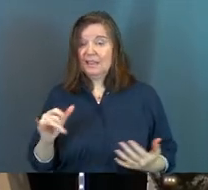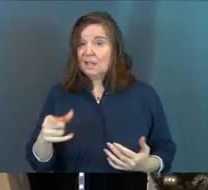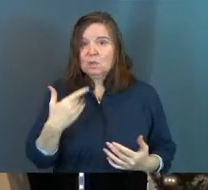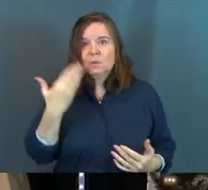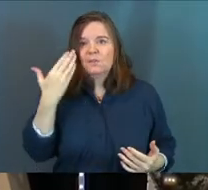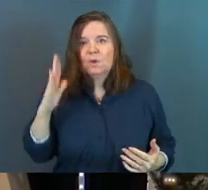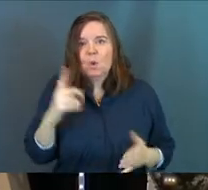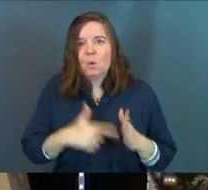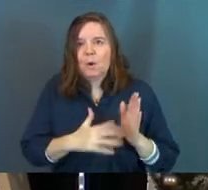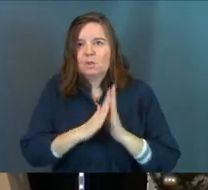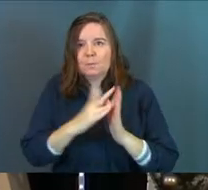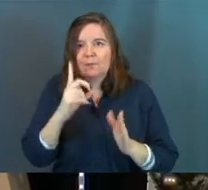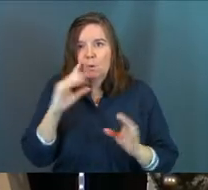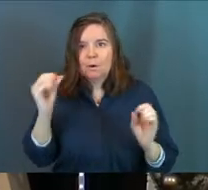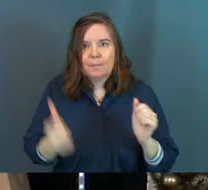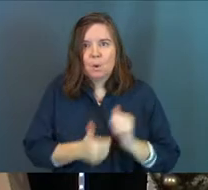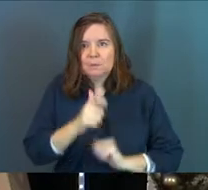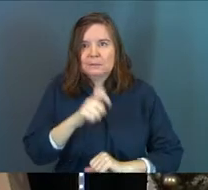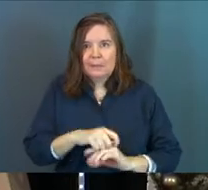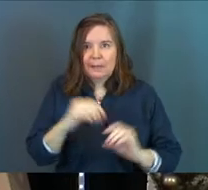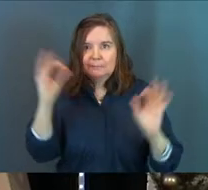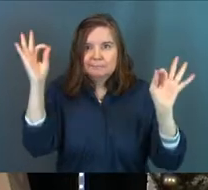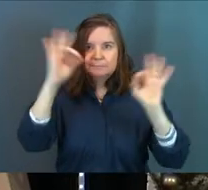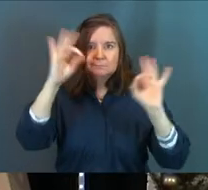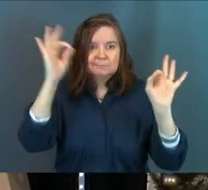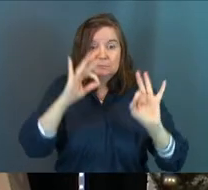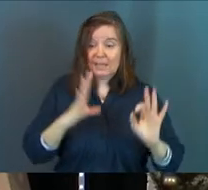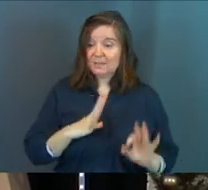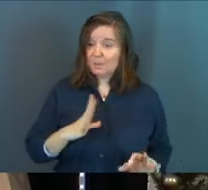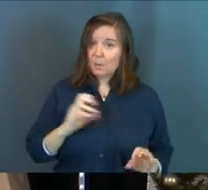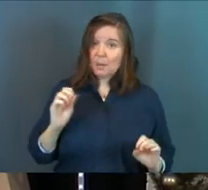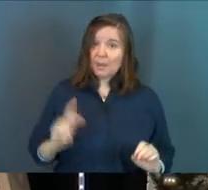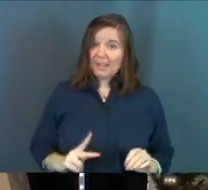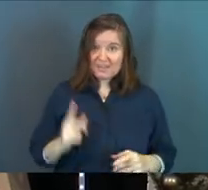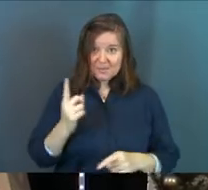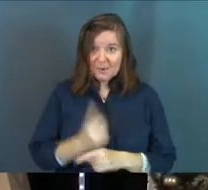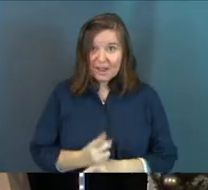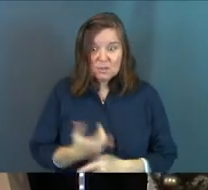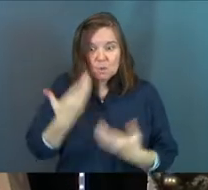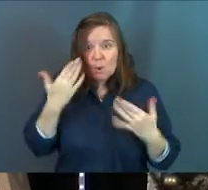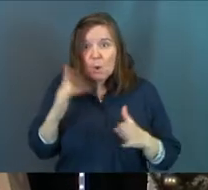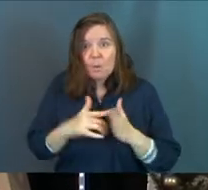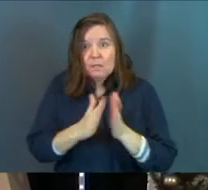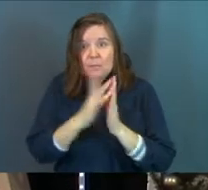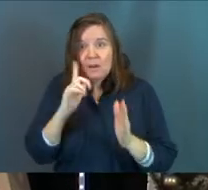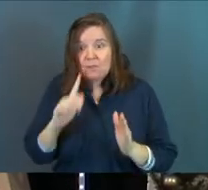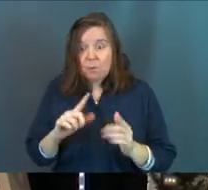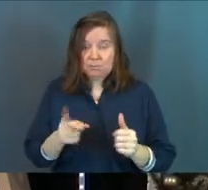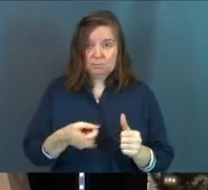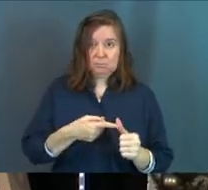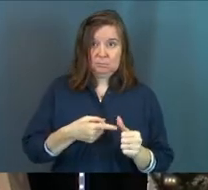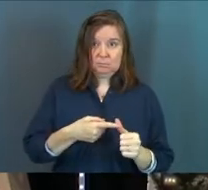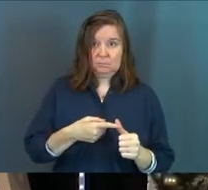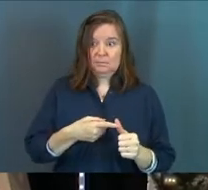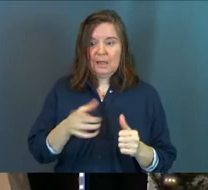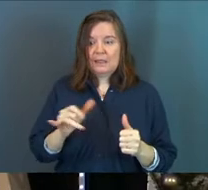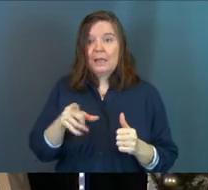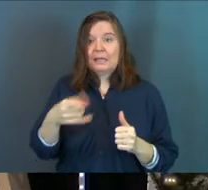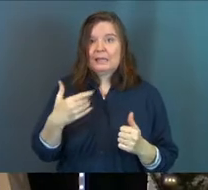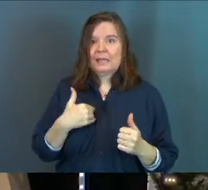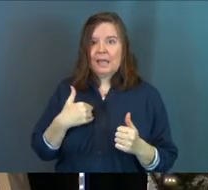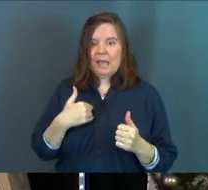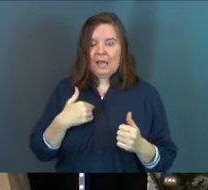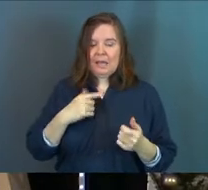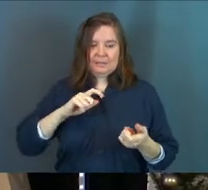Like, you don't even know what to pray for most of the time. And it's okay, right? You don't know what to pray for, number one. He's